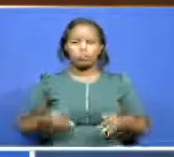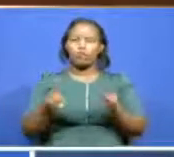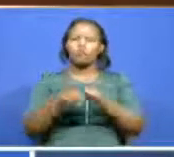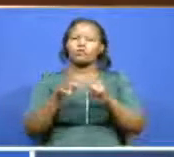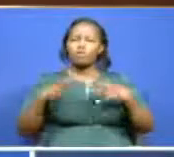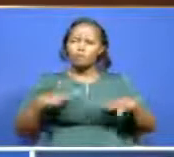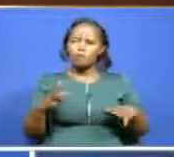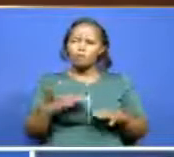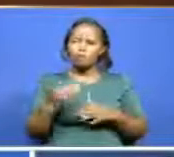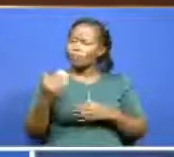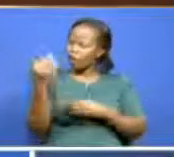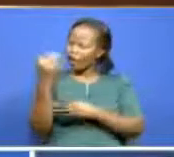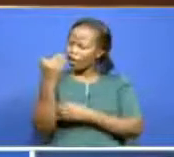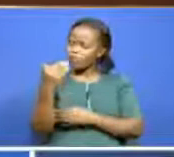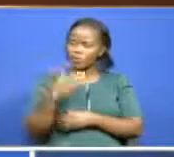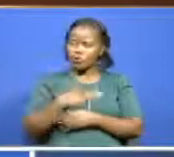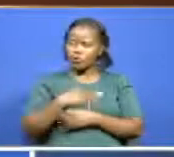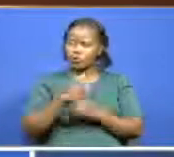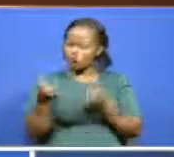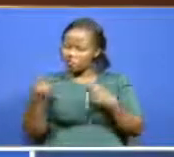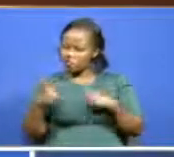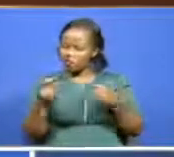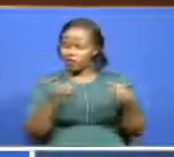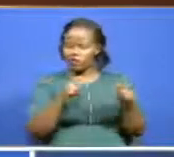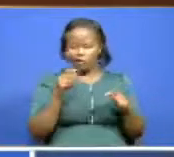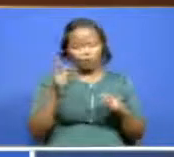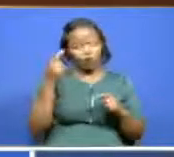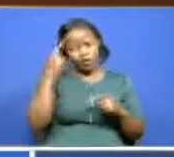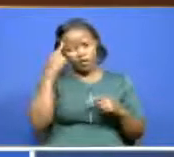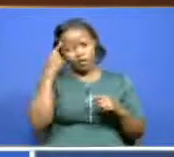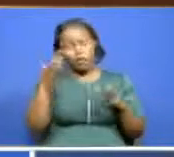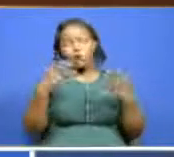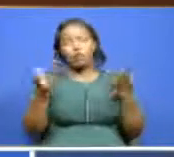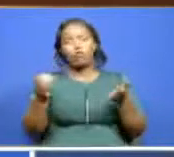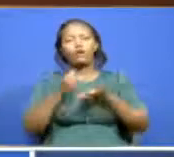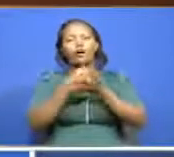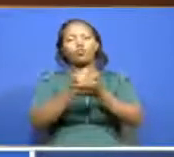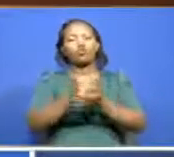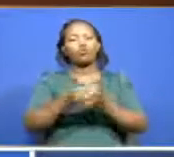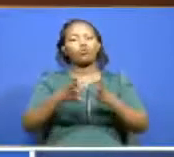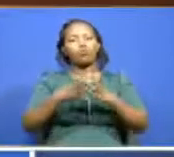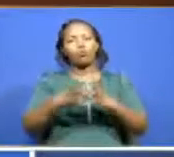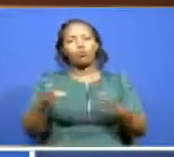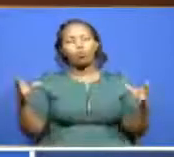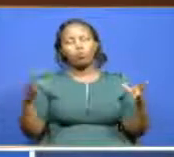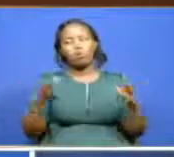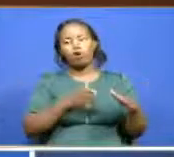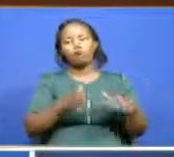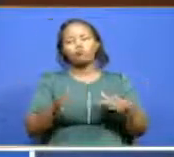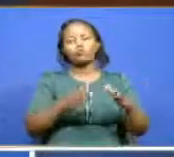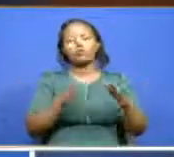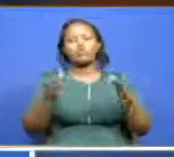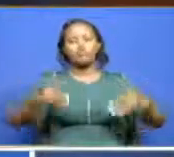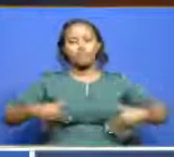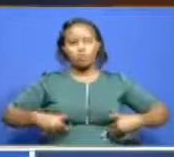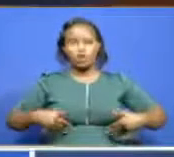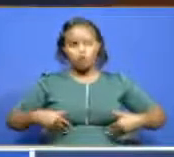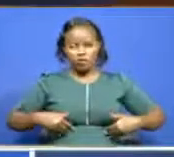figure out a way in which we can help expand the scope of opportunities for them.